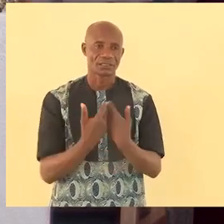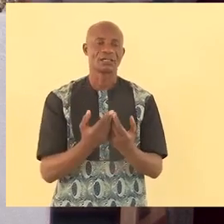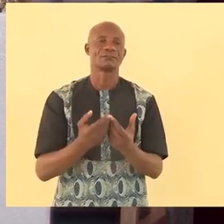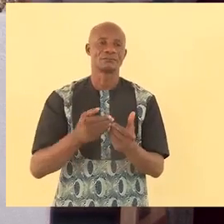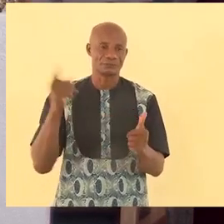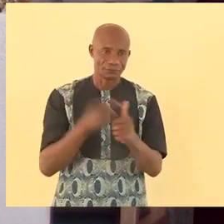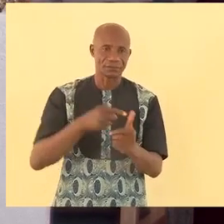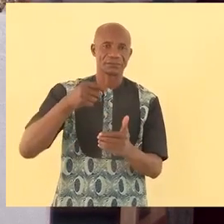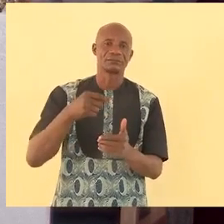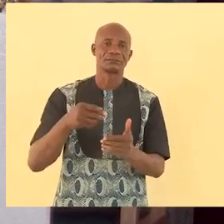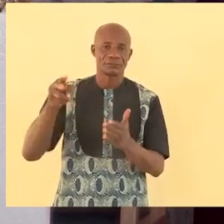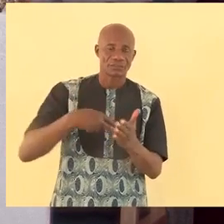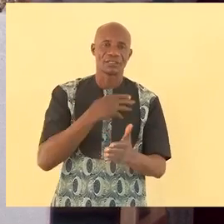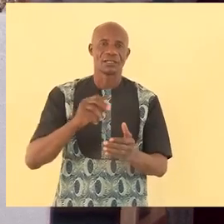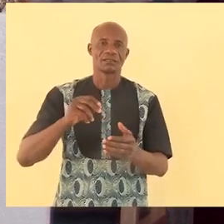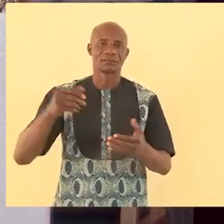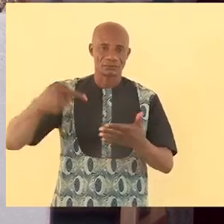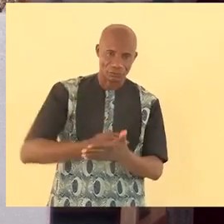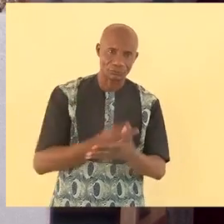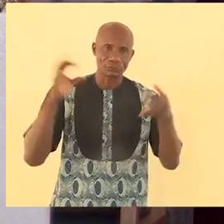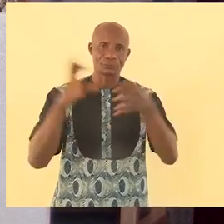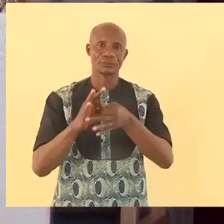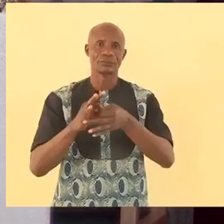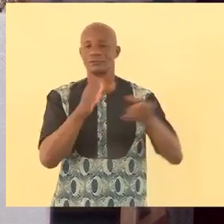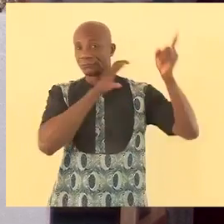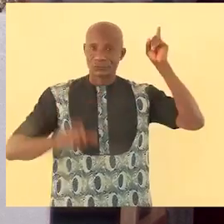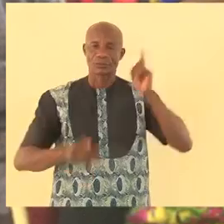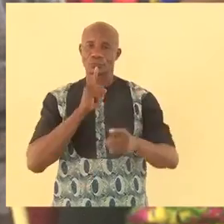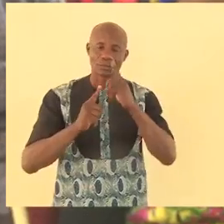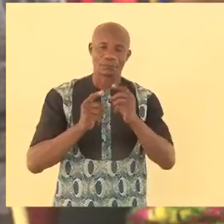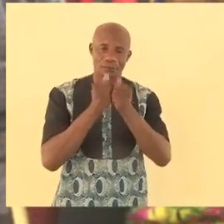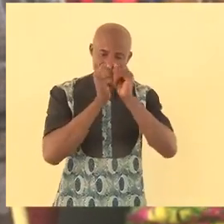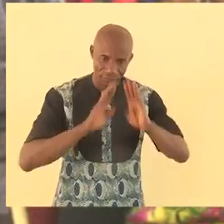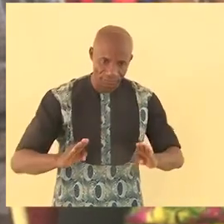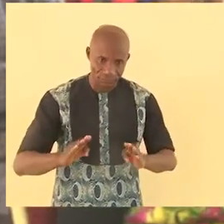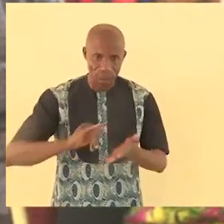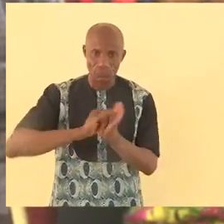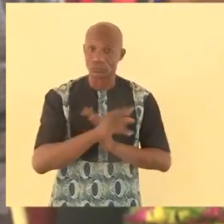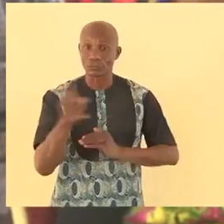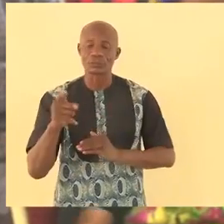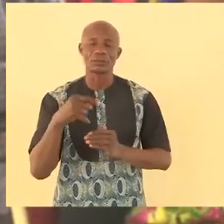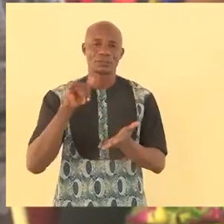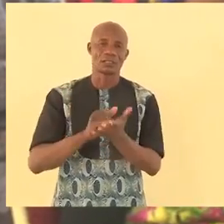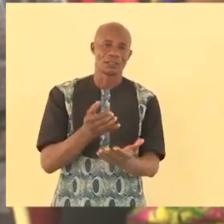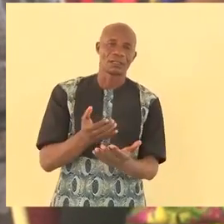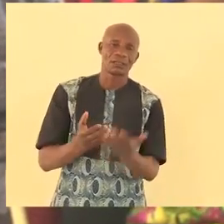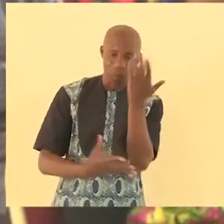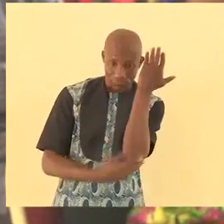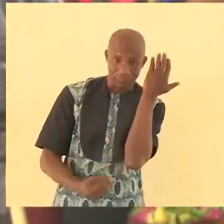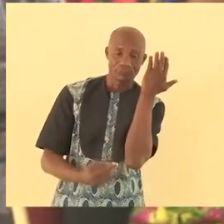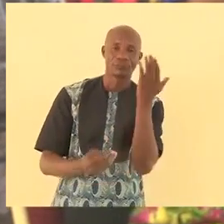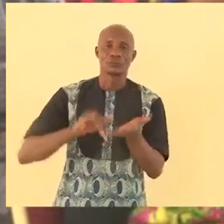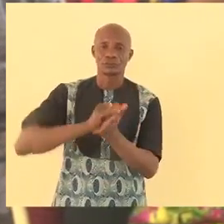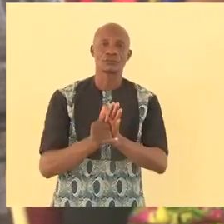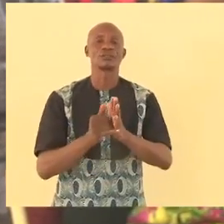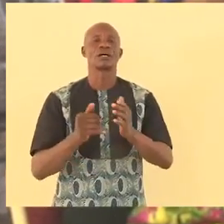how the first reading and the second reading connect, because when Christ was talking about the Beatitudes, he was talking about those of you that are poor, those of